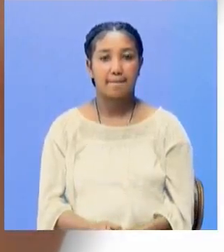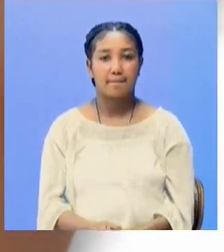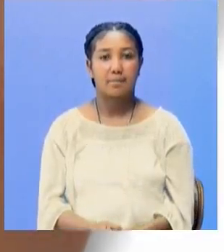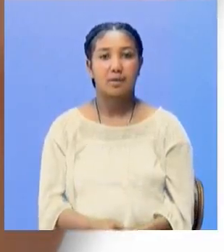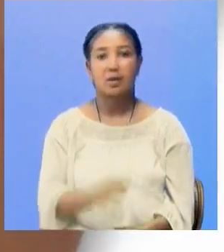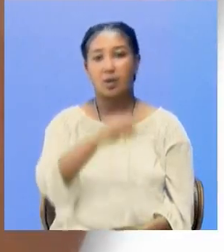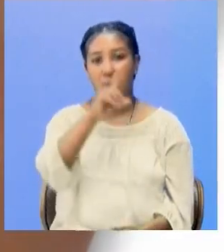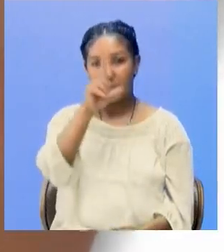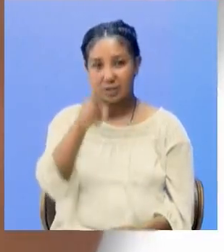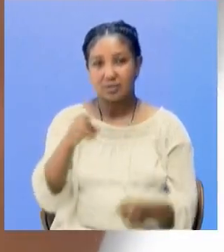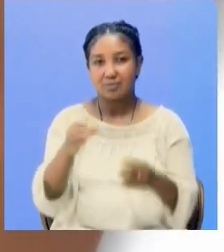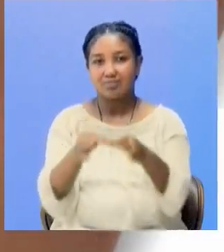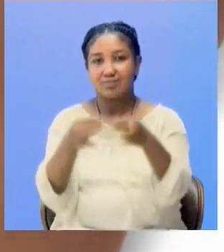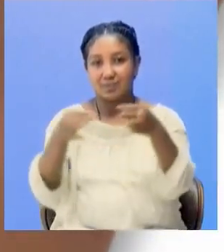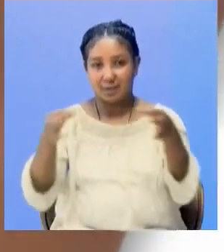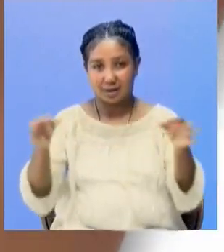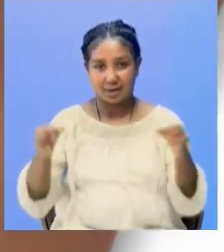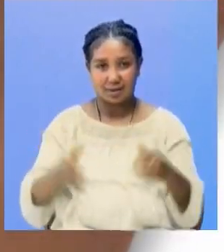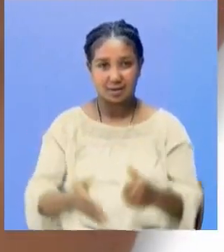Question sentence.